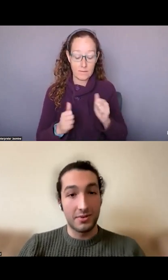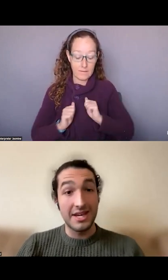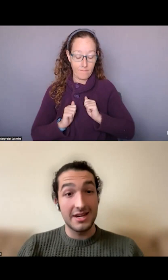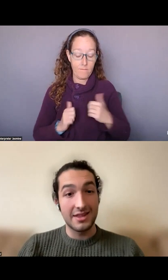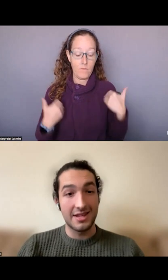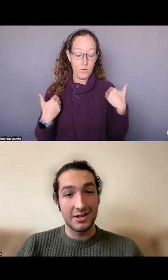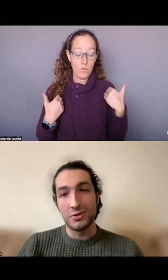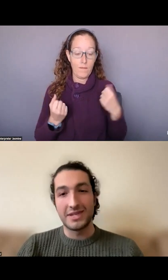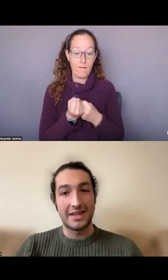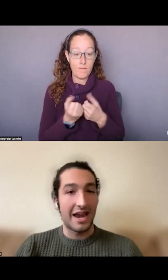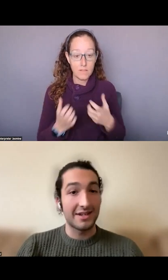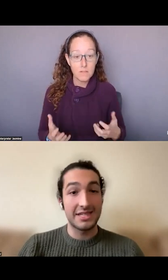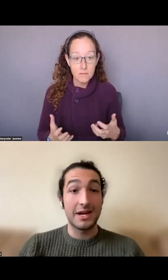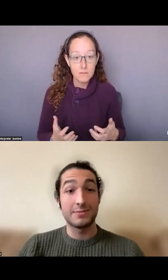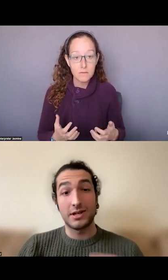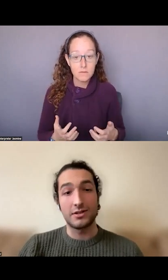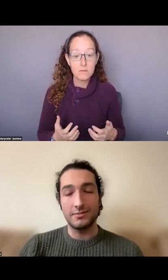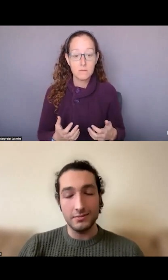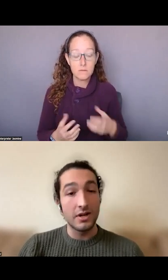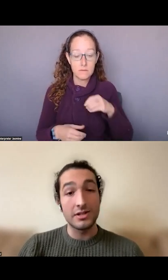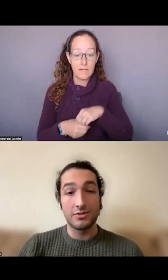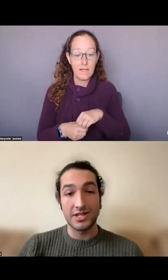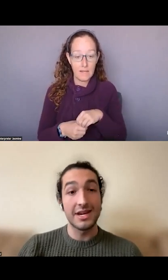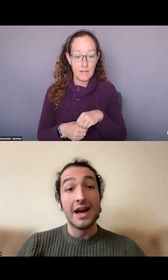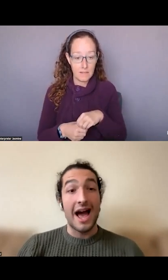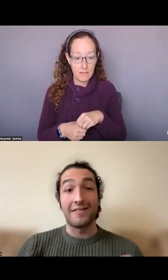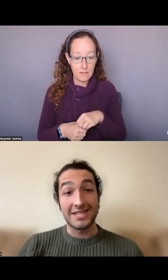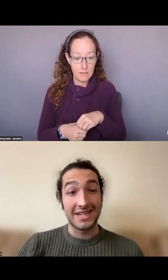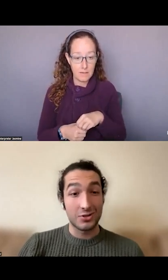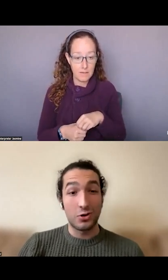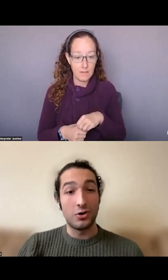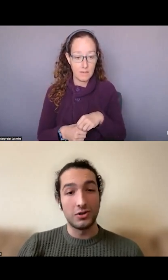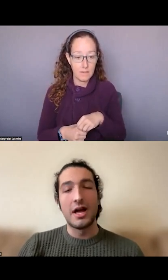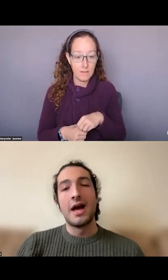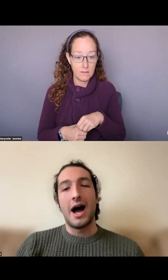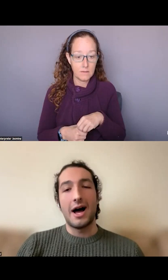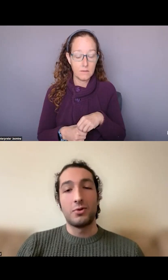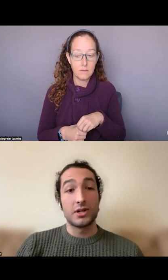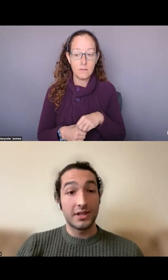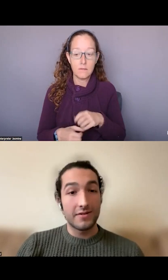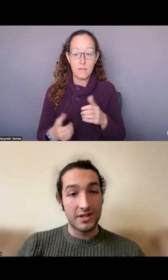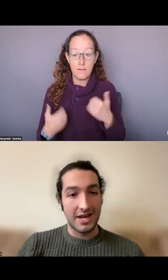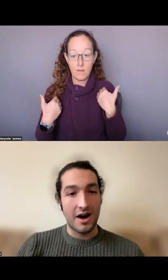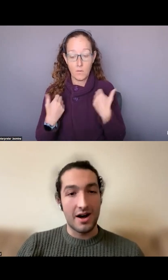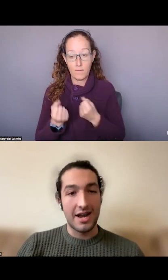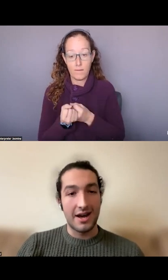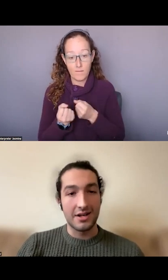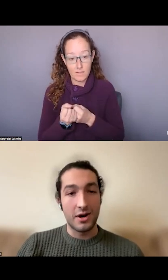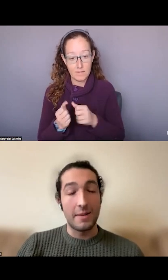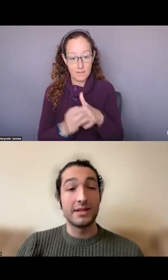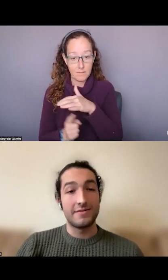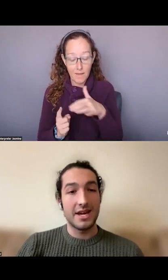both within the youth mental health advocacy space, but also just advocacy as a whole, we are really focusing